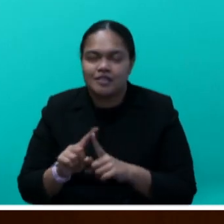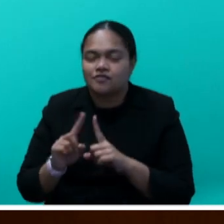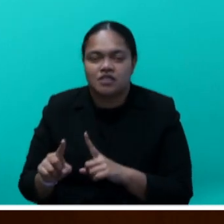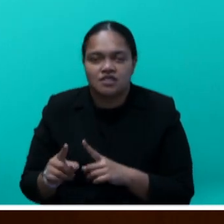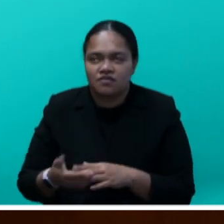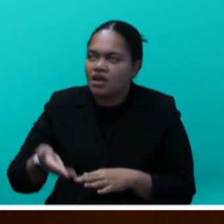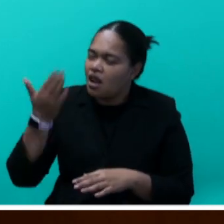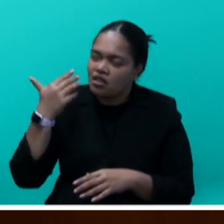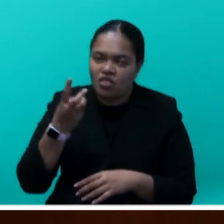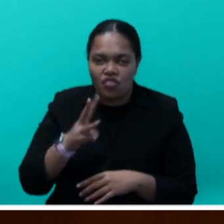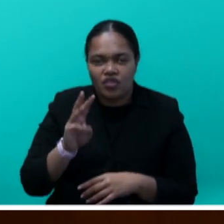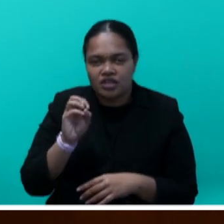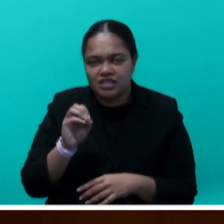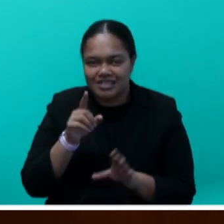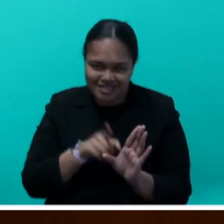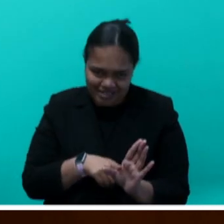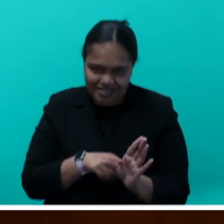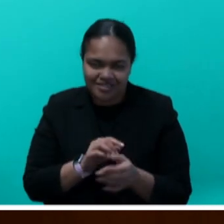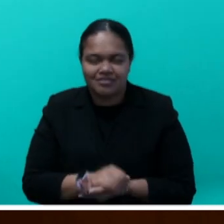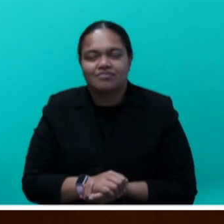last 30 years.